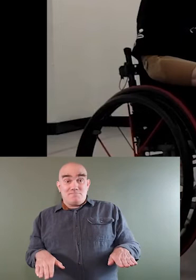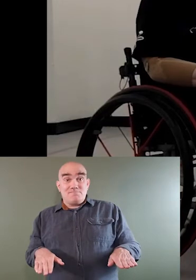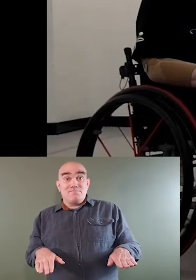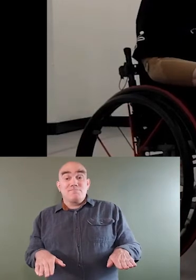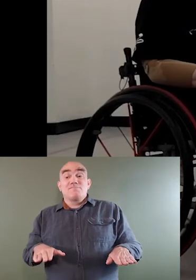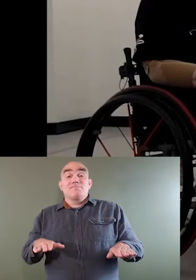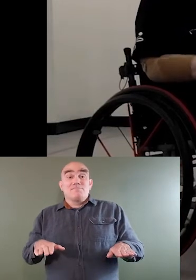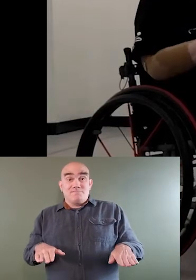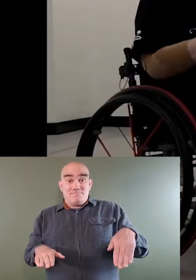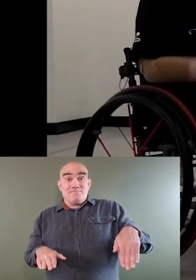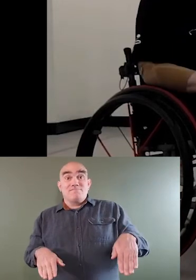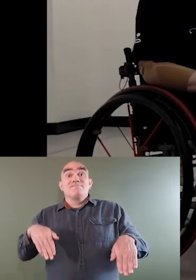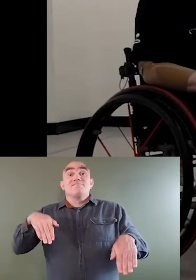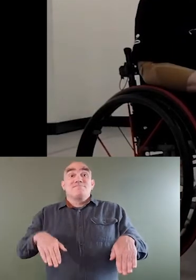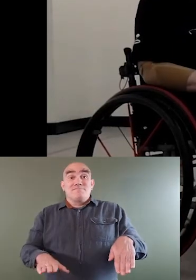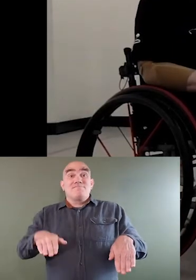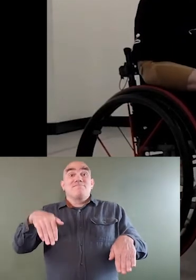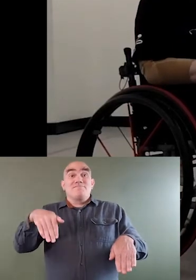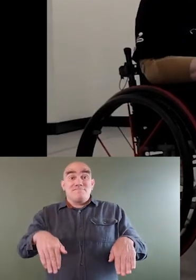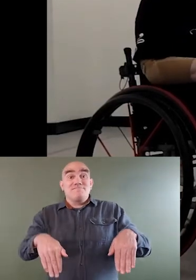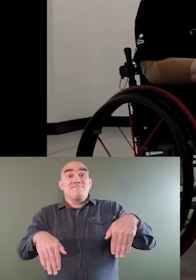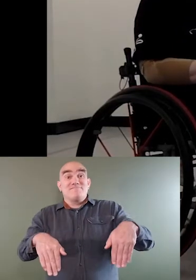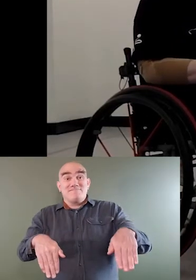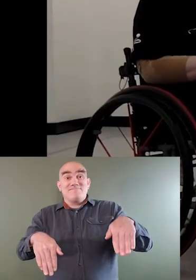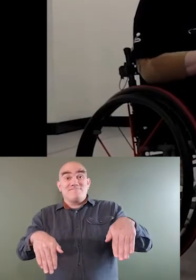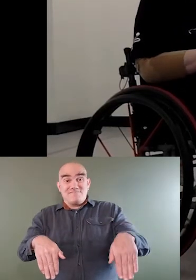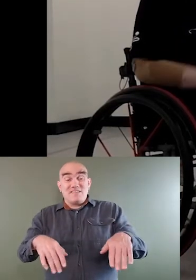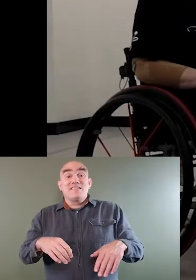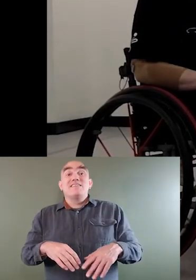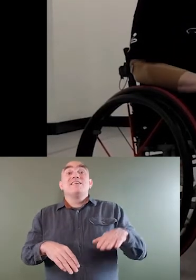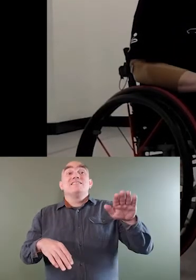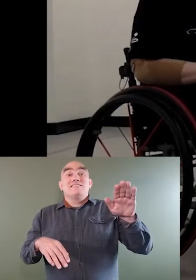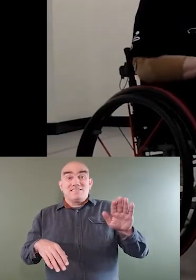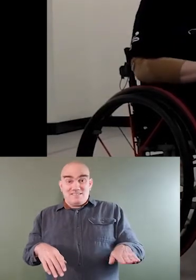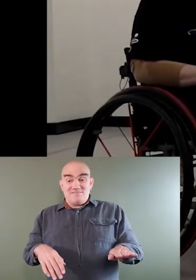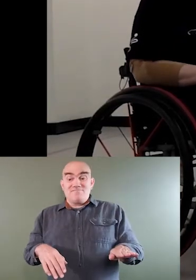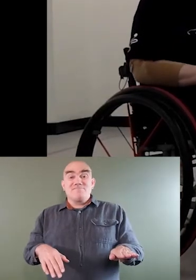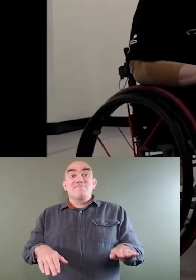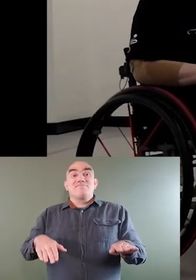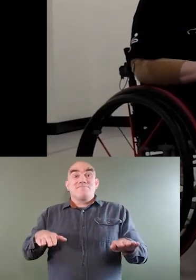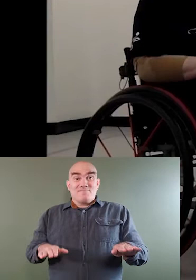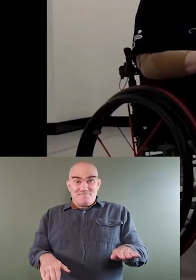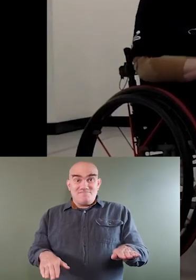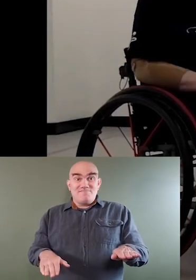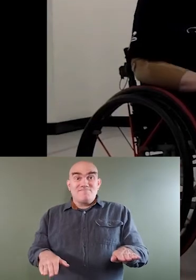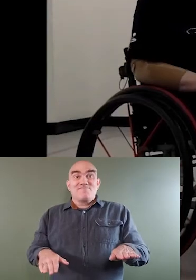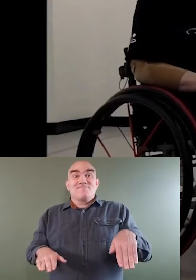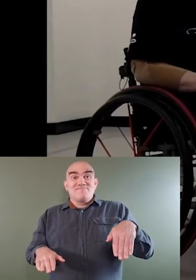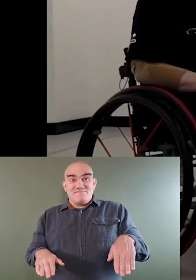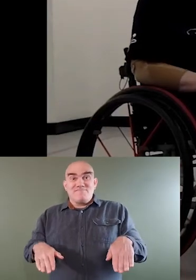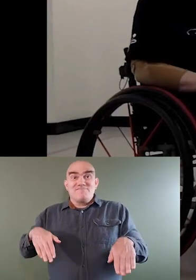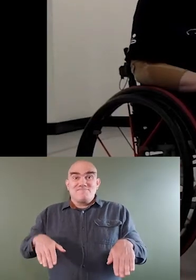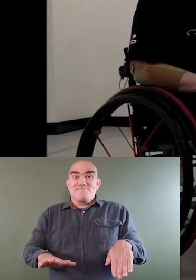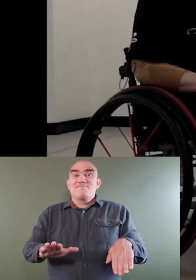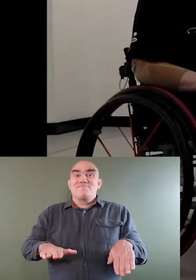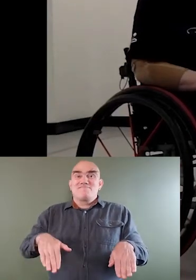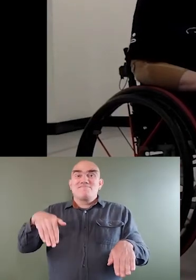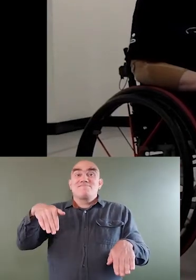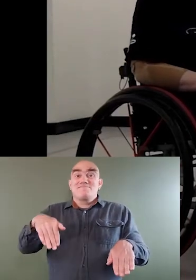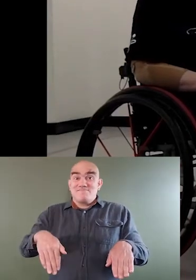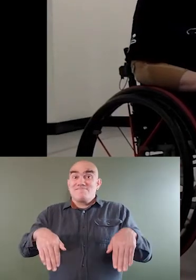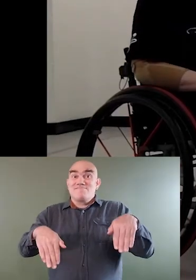go, left, step, stomp, hop, step, go, left, step, stomp,